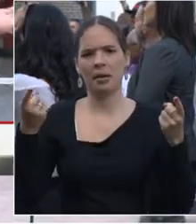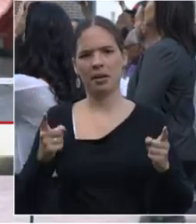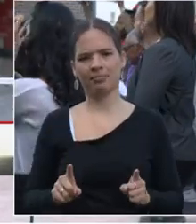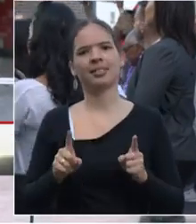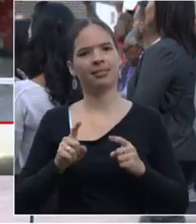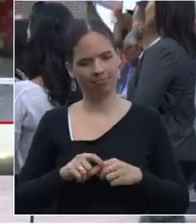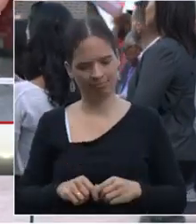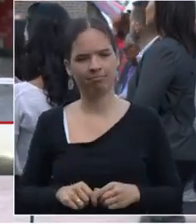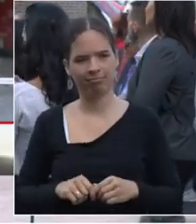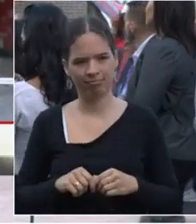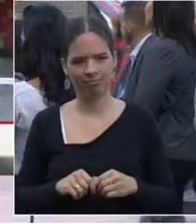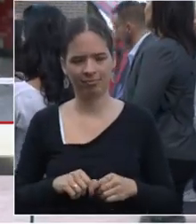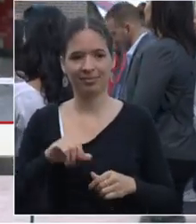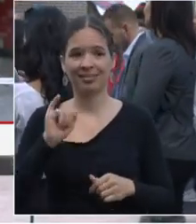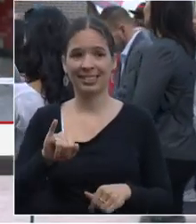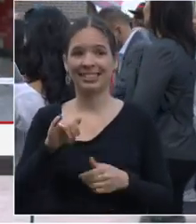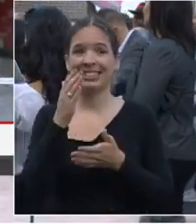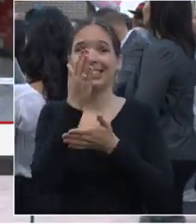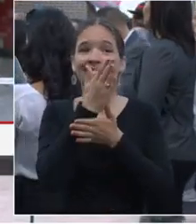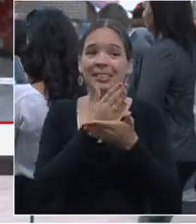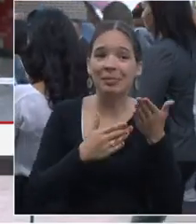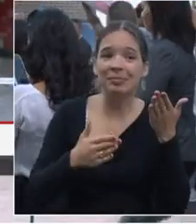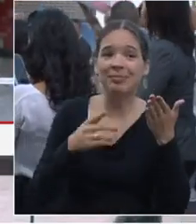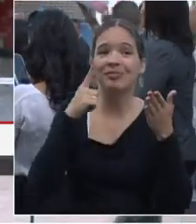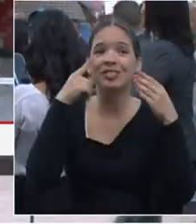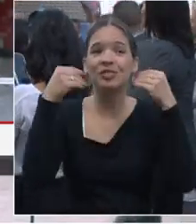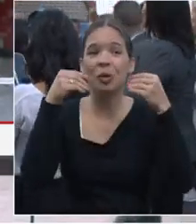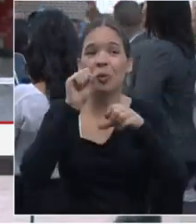round of applause to some of my store team that's here.